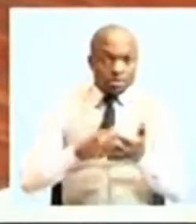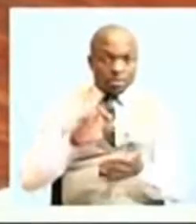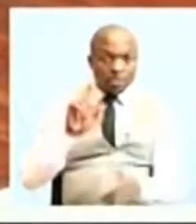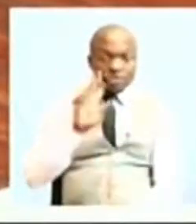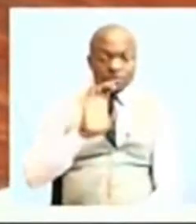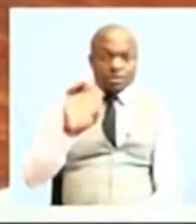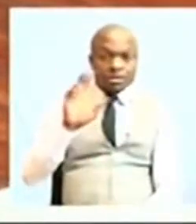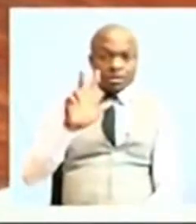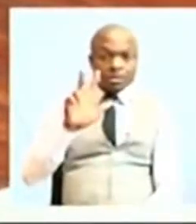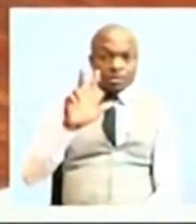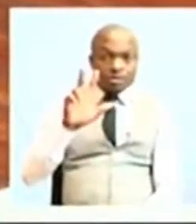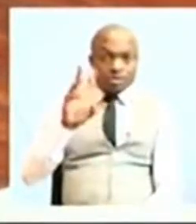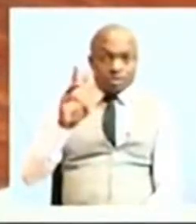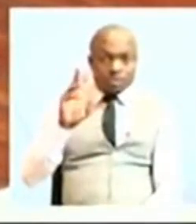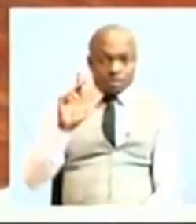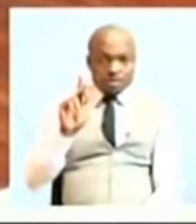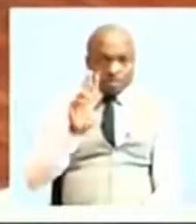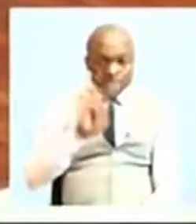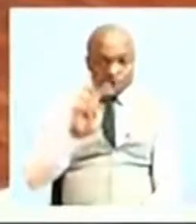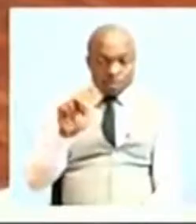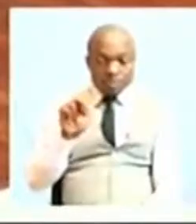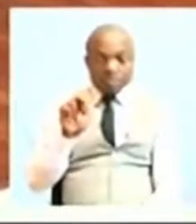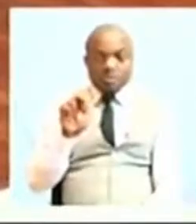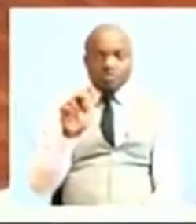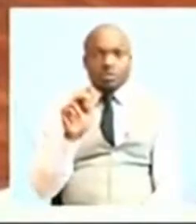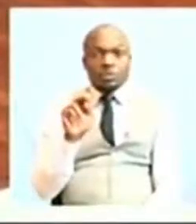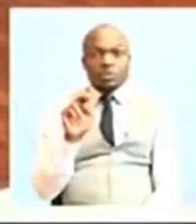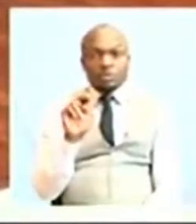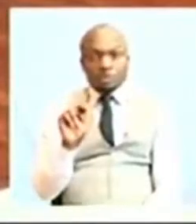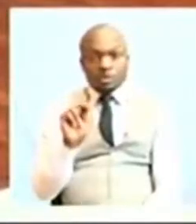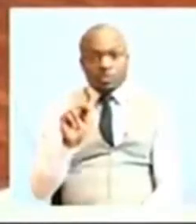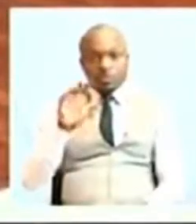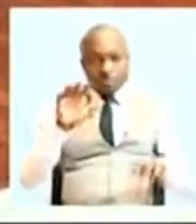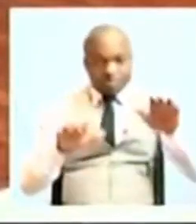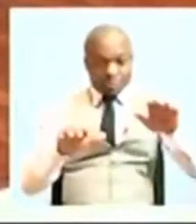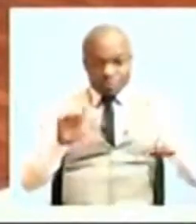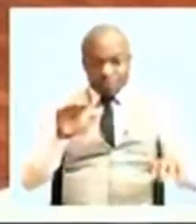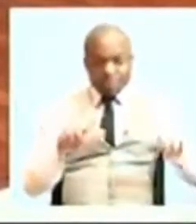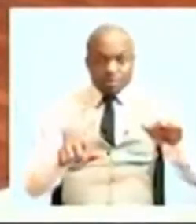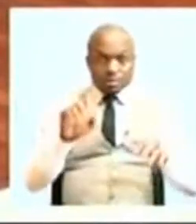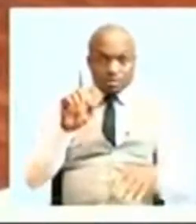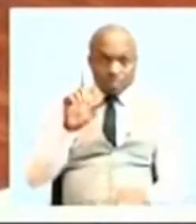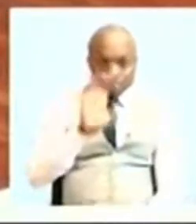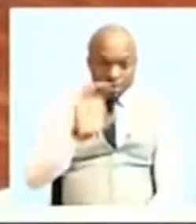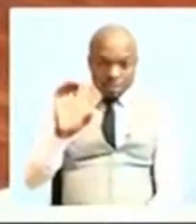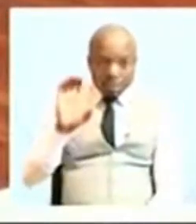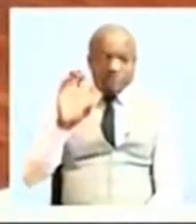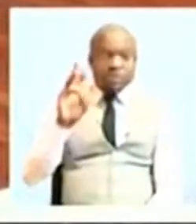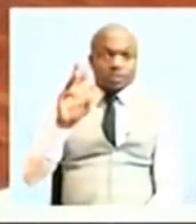13,174,136 kwacha 22 ngwe with a balance of